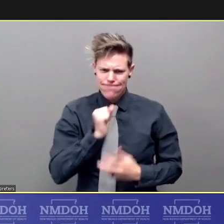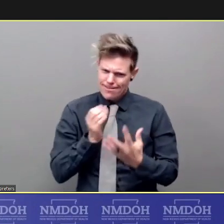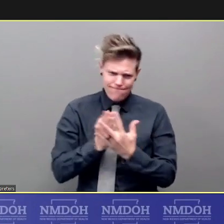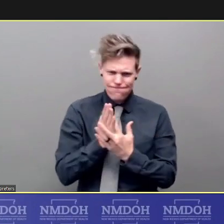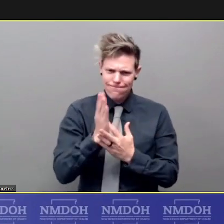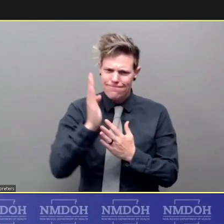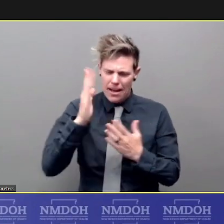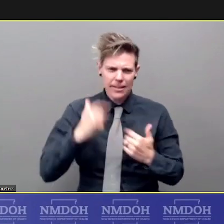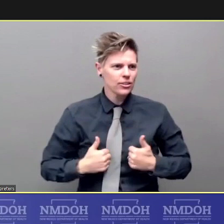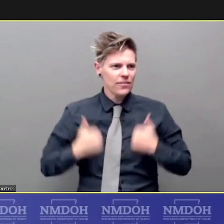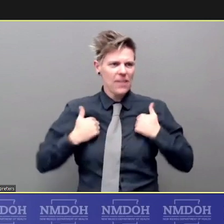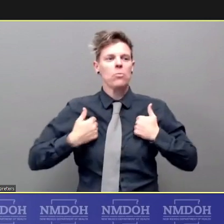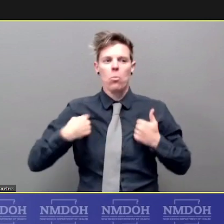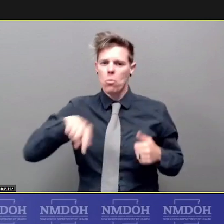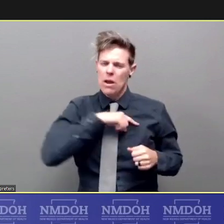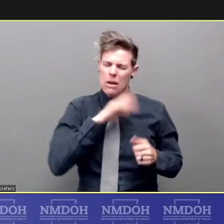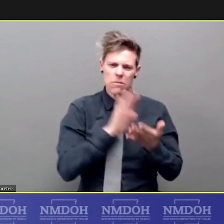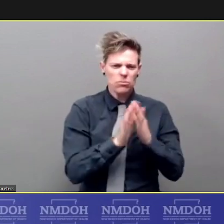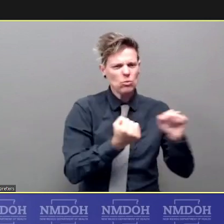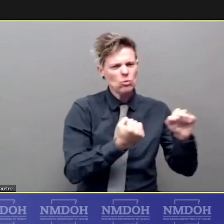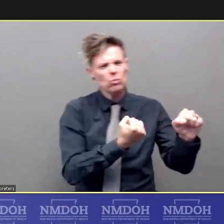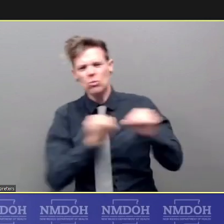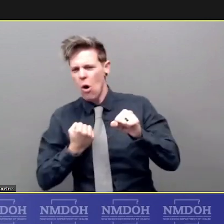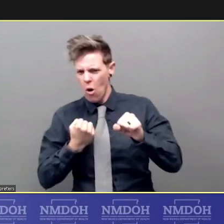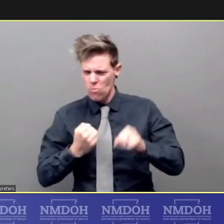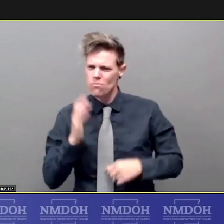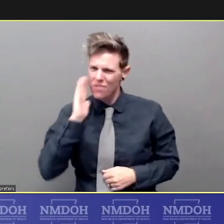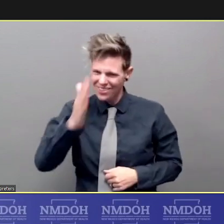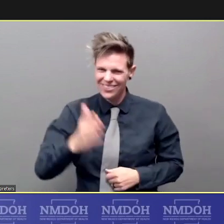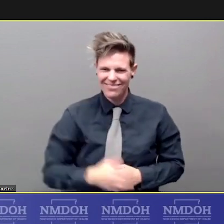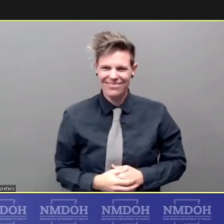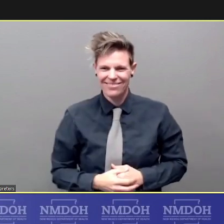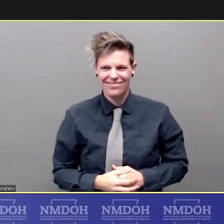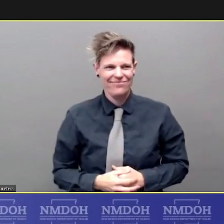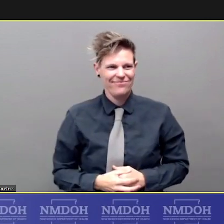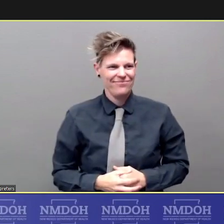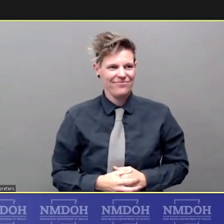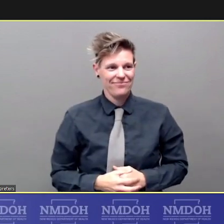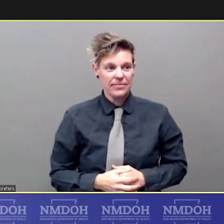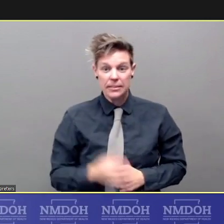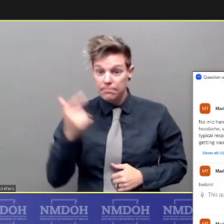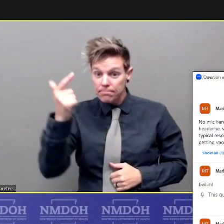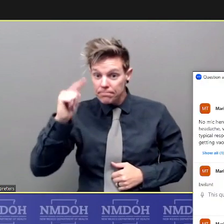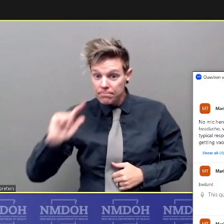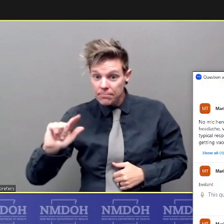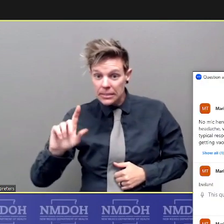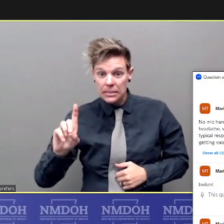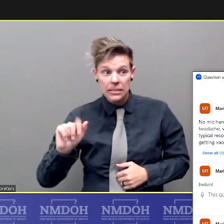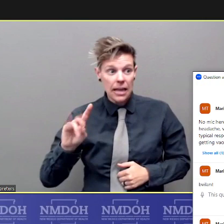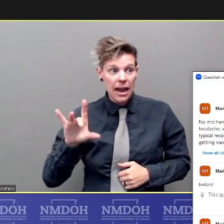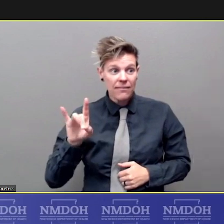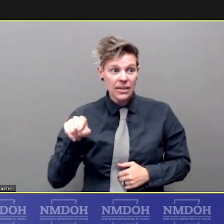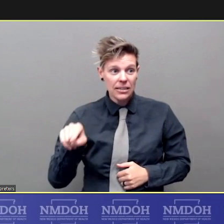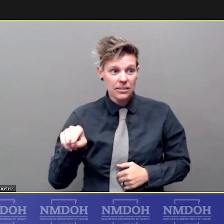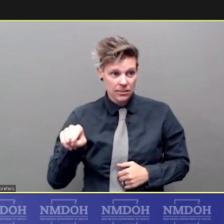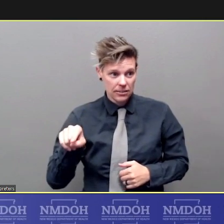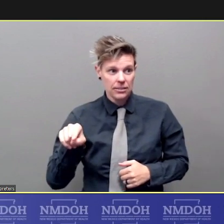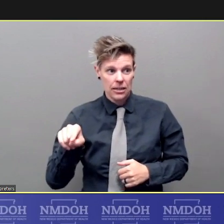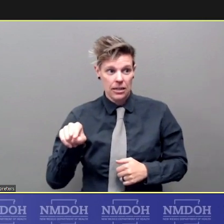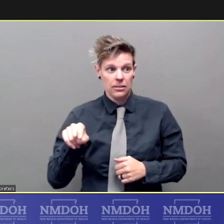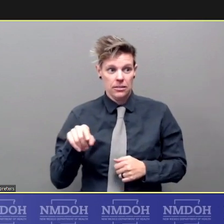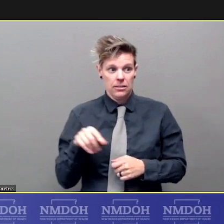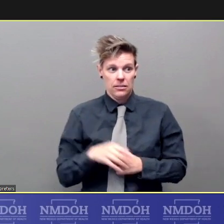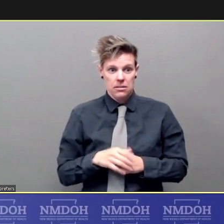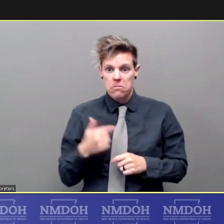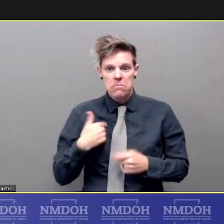So, David, before you take over there, Ryan Botel from the Journal asked in the